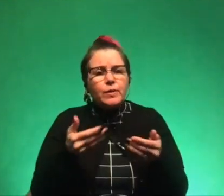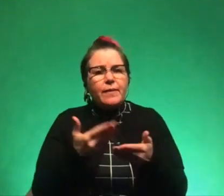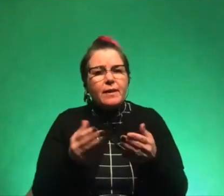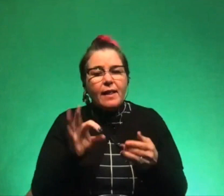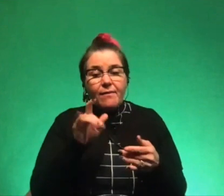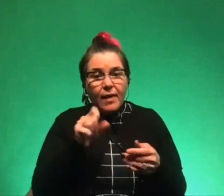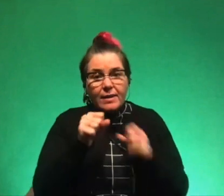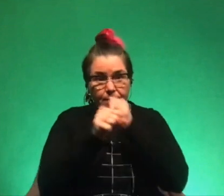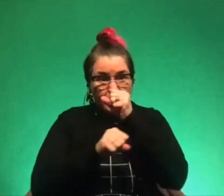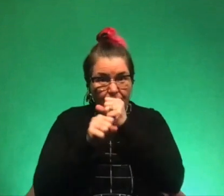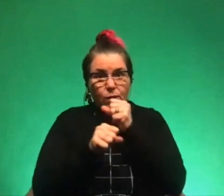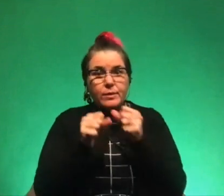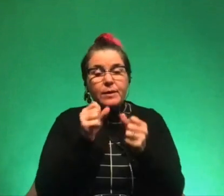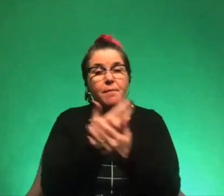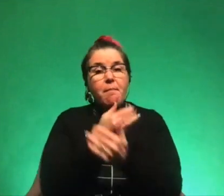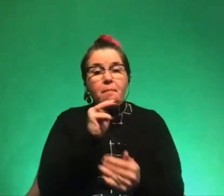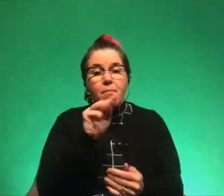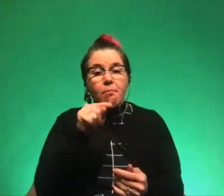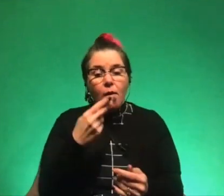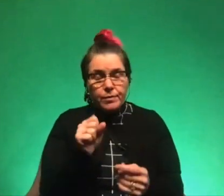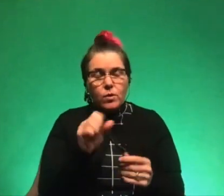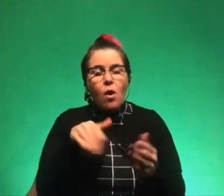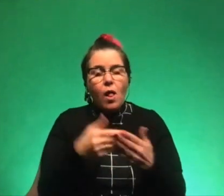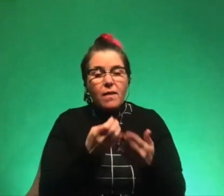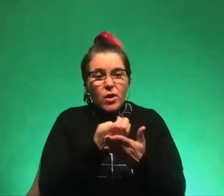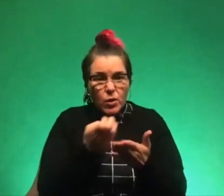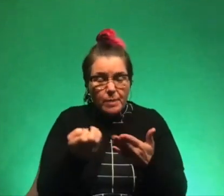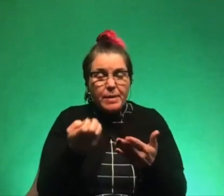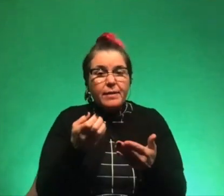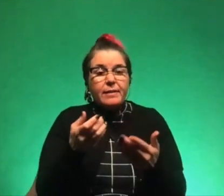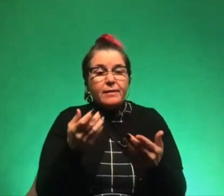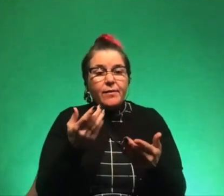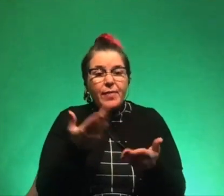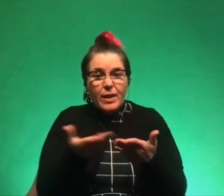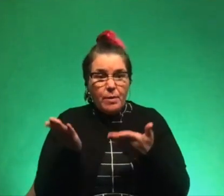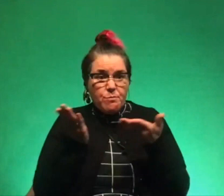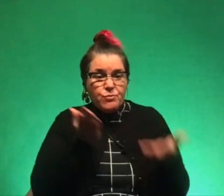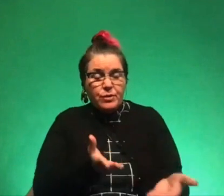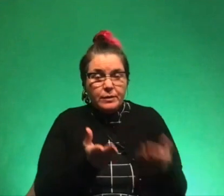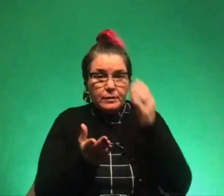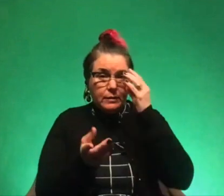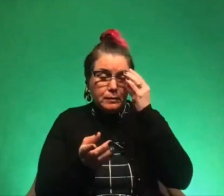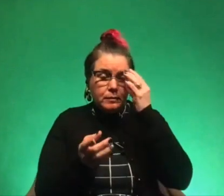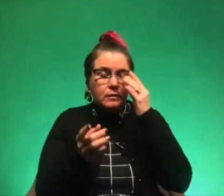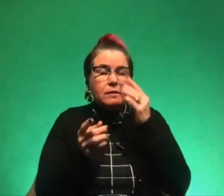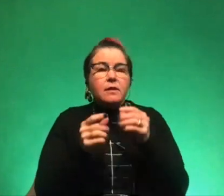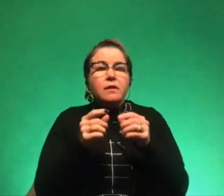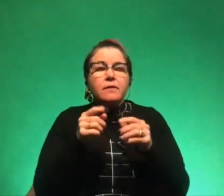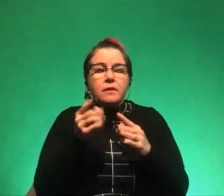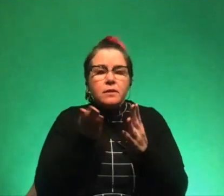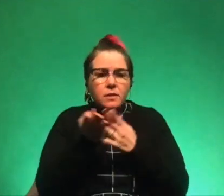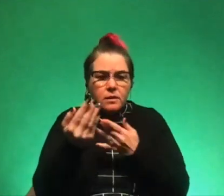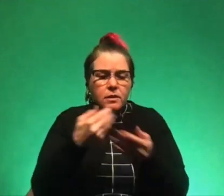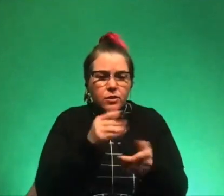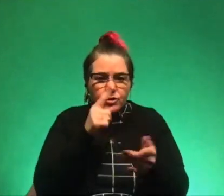and mosquitoes and moths. So all of our equipment, all of our gear is thoroughly checked for seeds